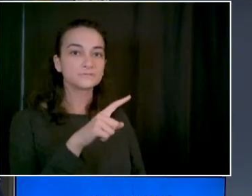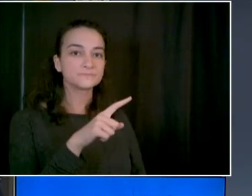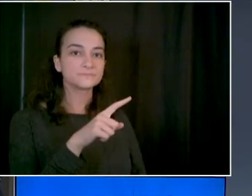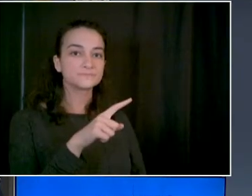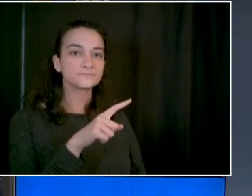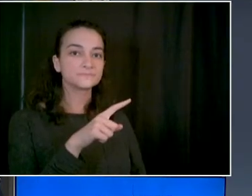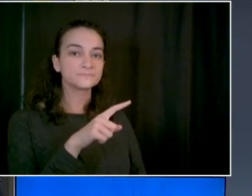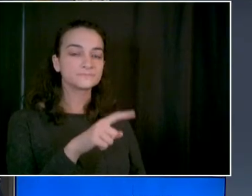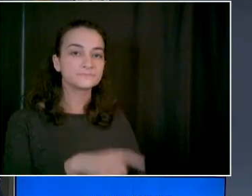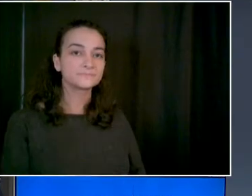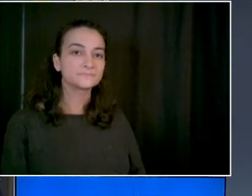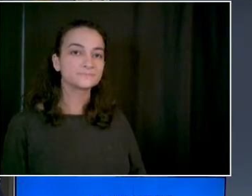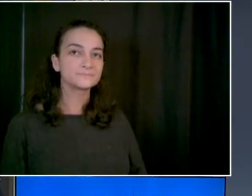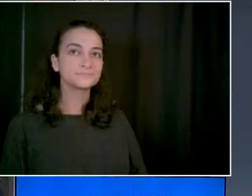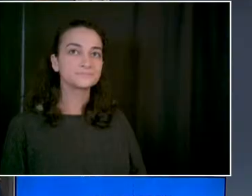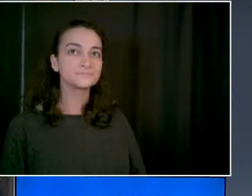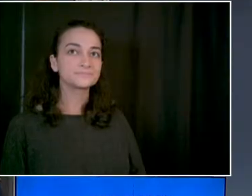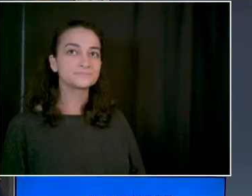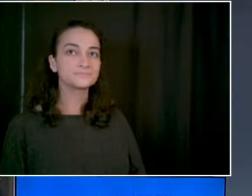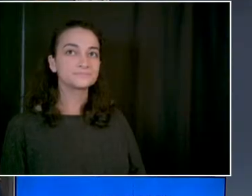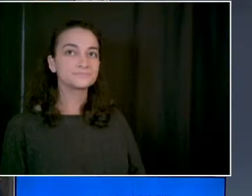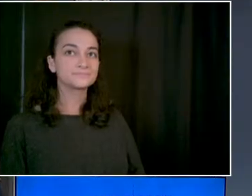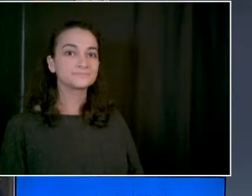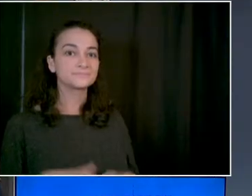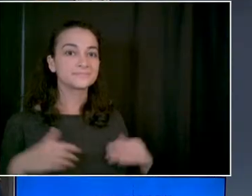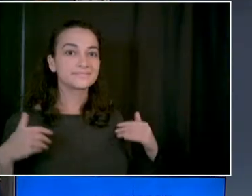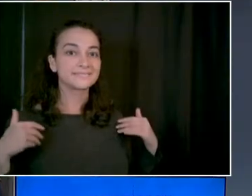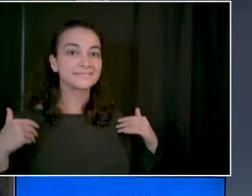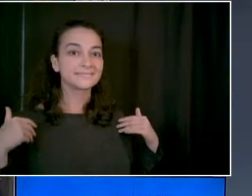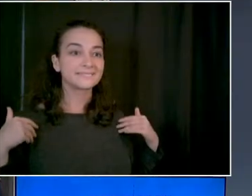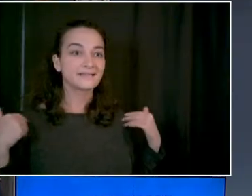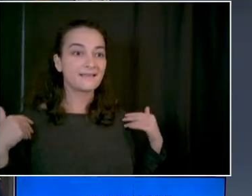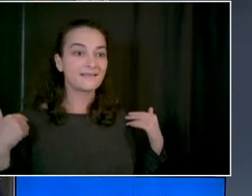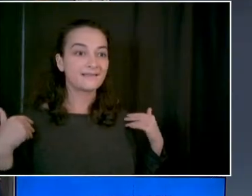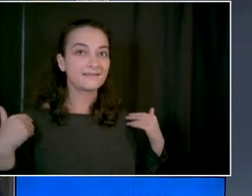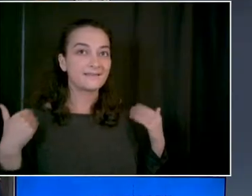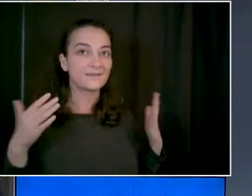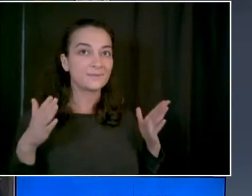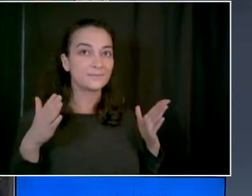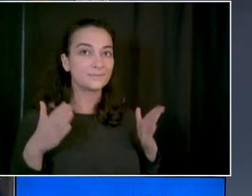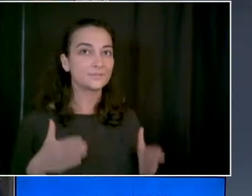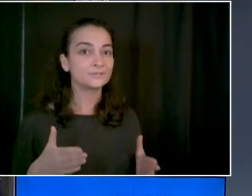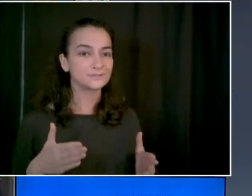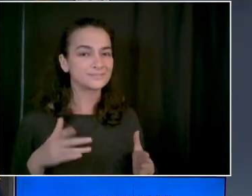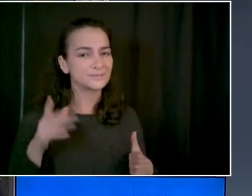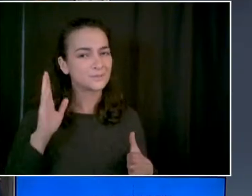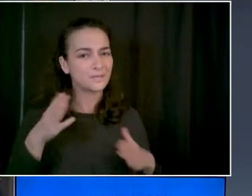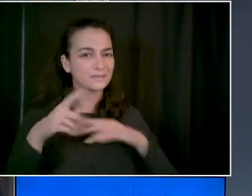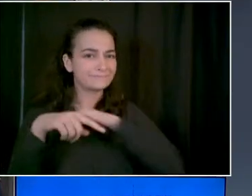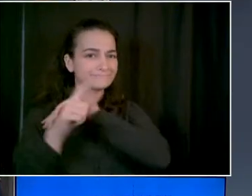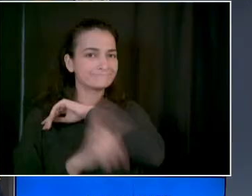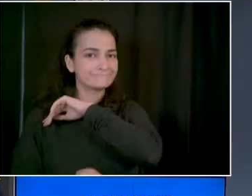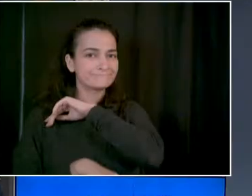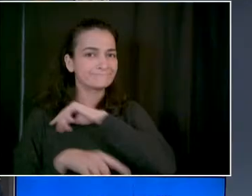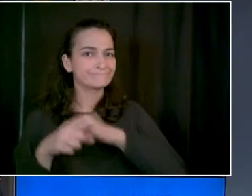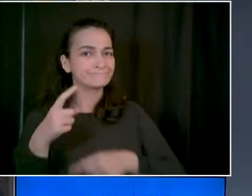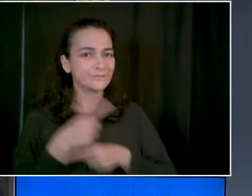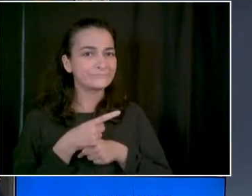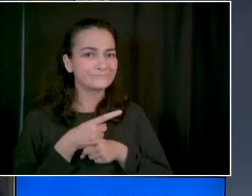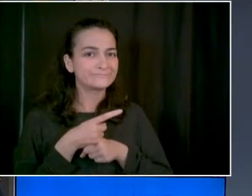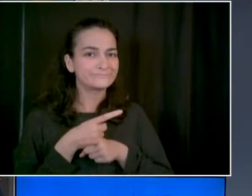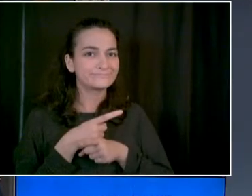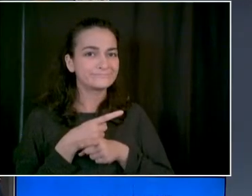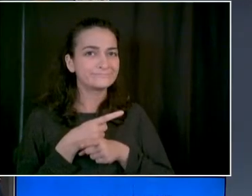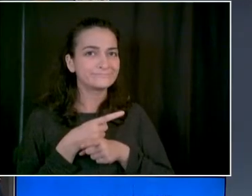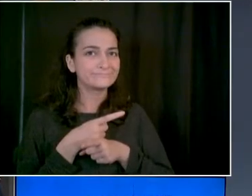these people? They're young people. I don't know if you can confirm the age of the youngest of them, but they're kids. What are the real consequences that law allows in New